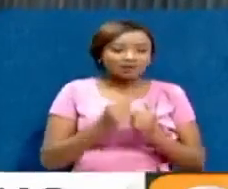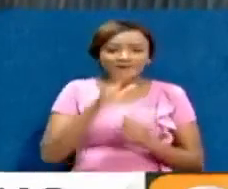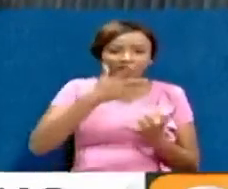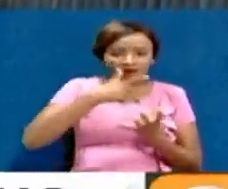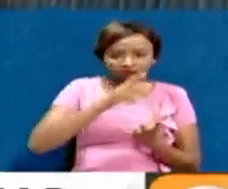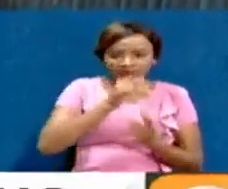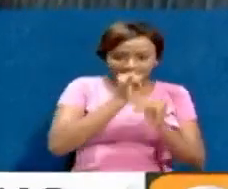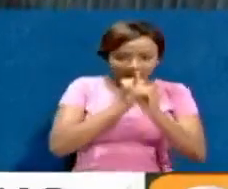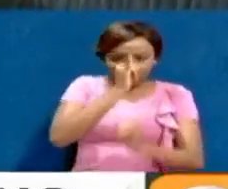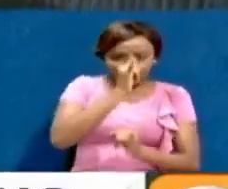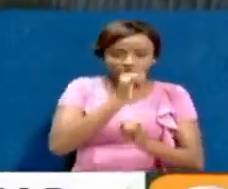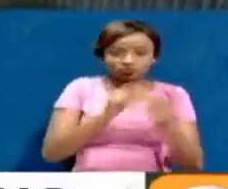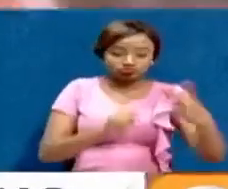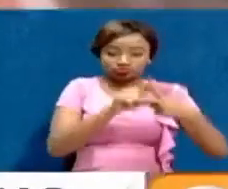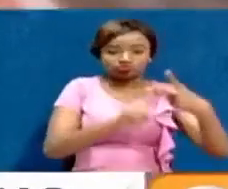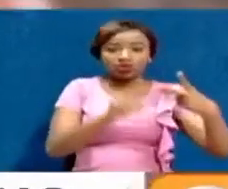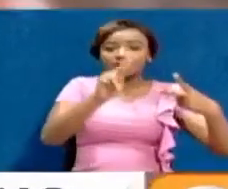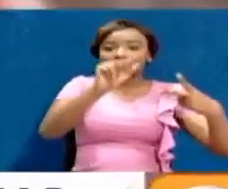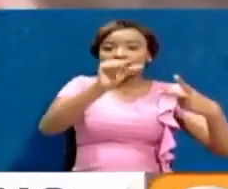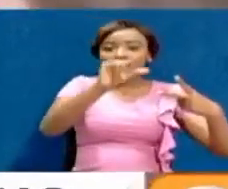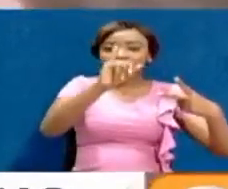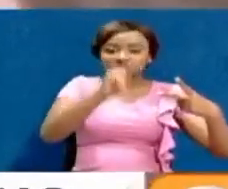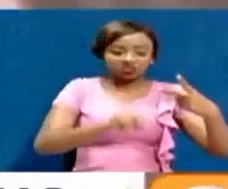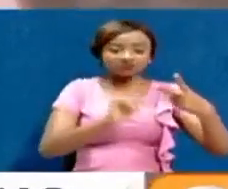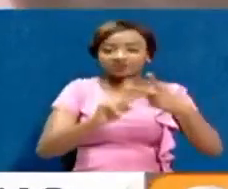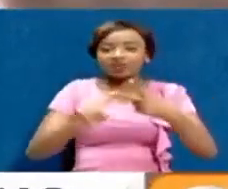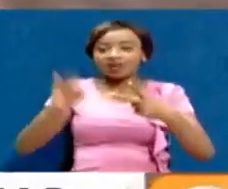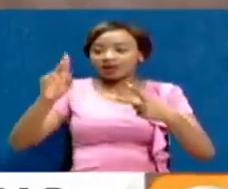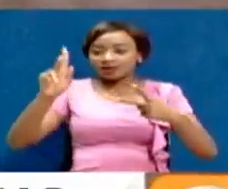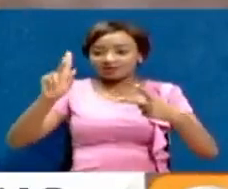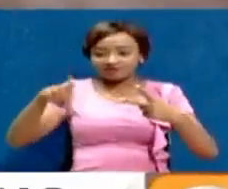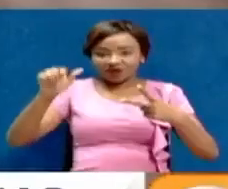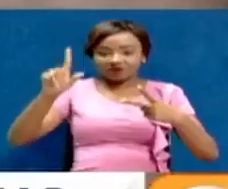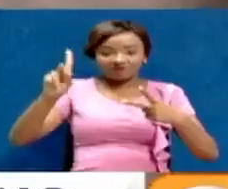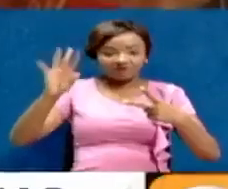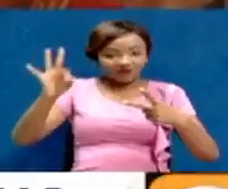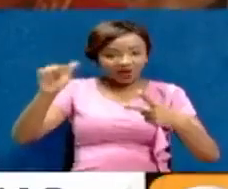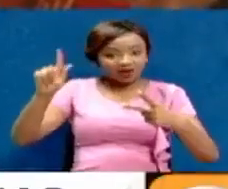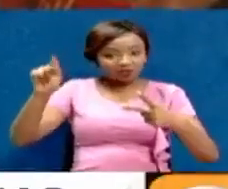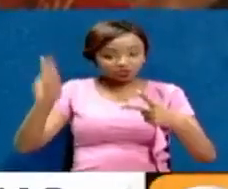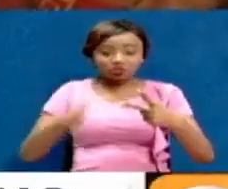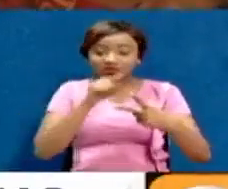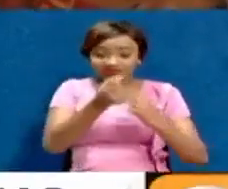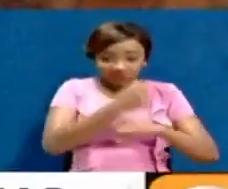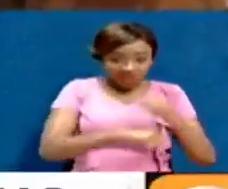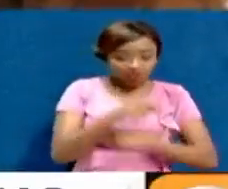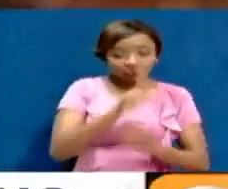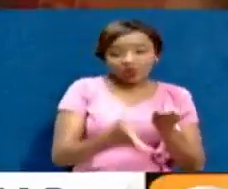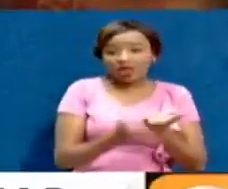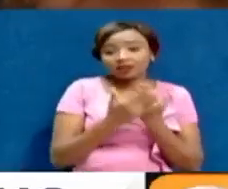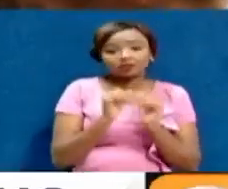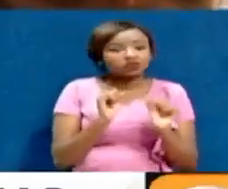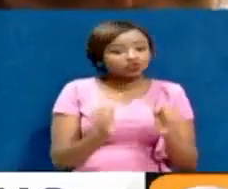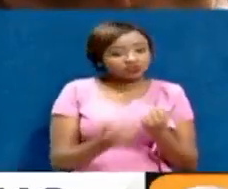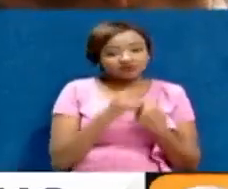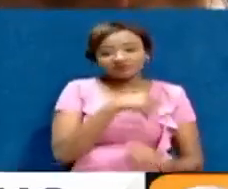named Najin and Fatu. Speaking during the process, tourism CS Najib Balala said the move will help sustain the endangered species of